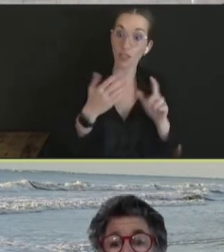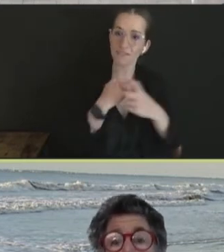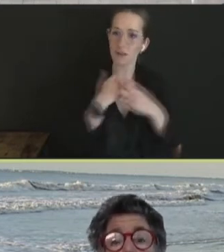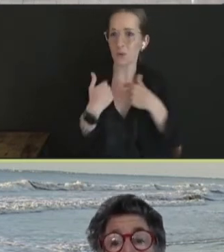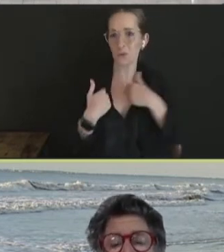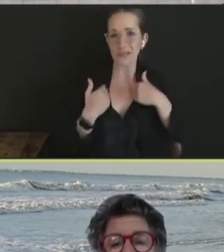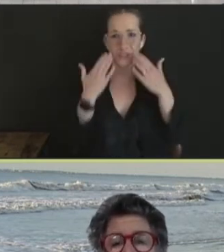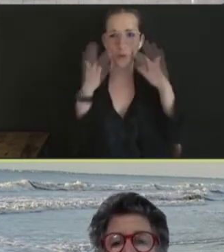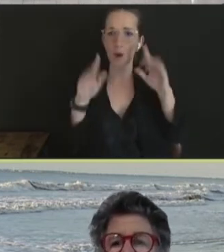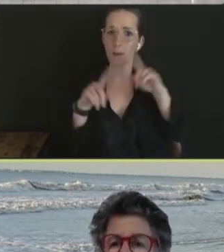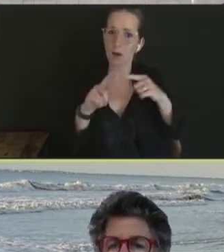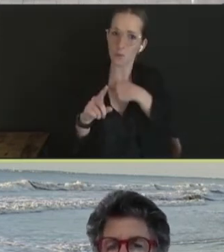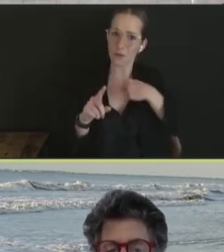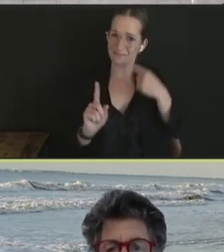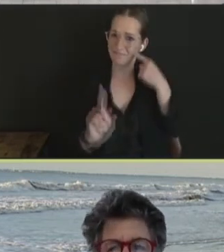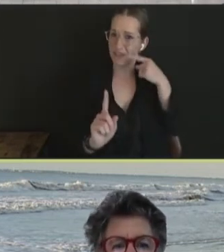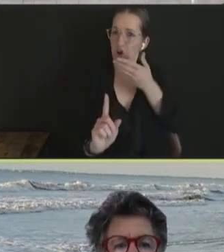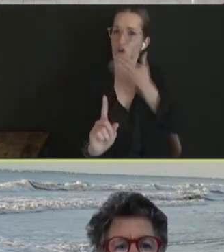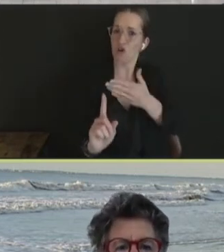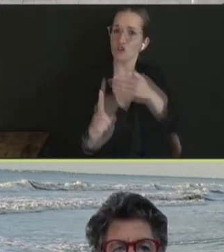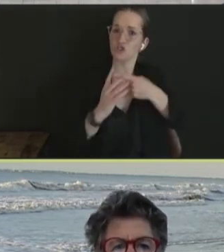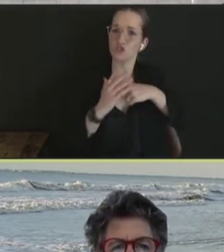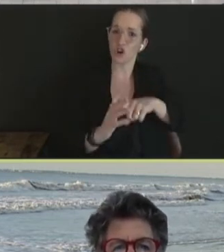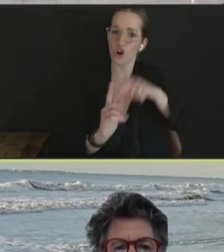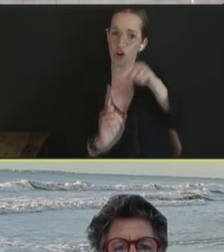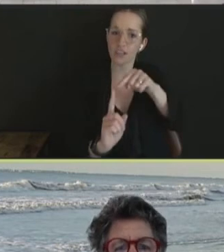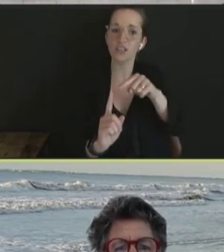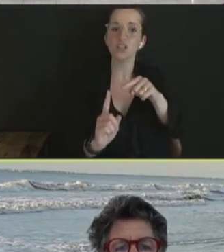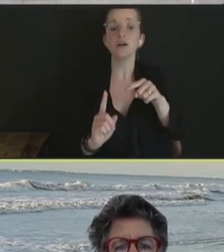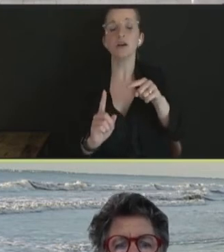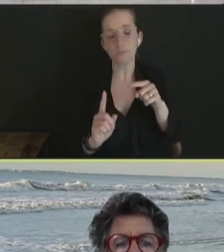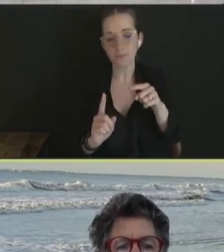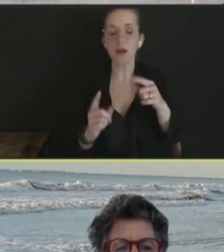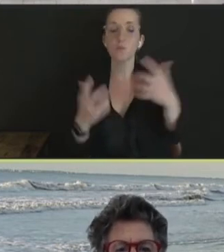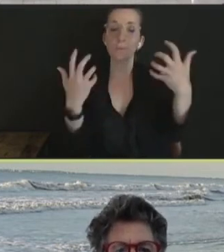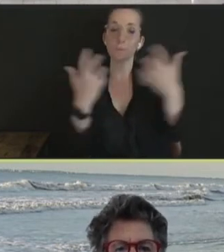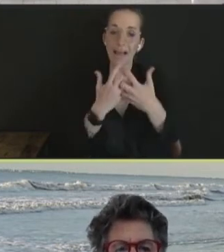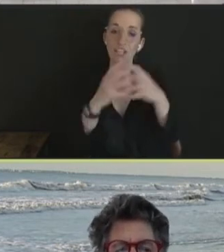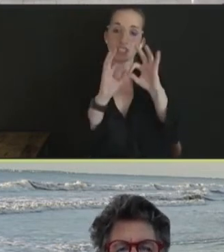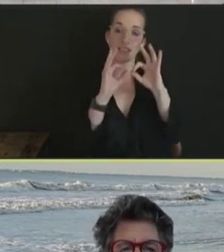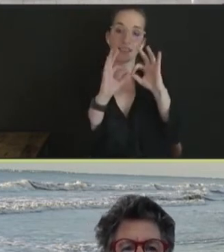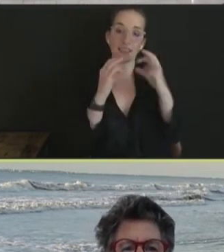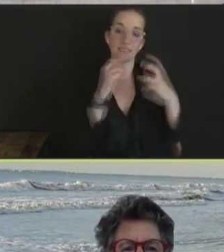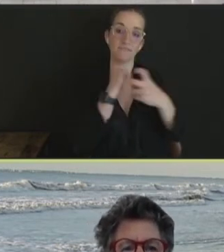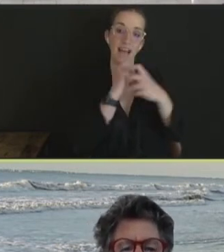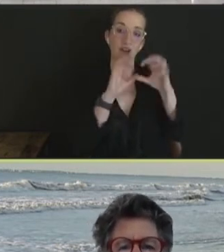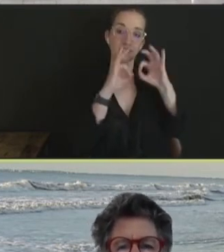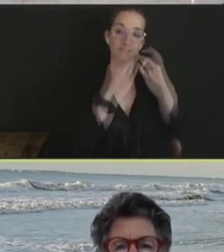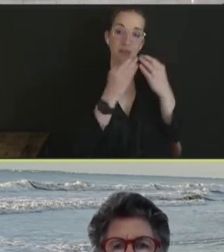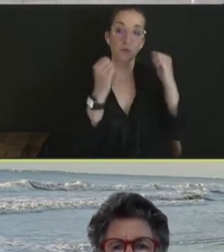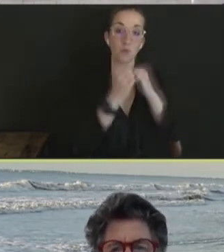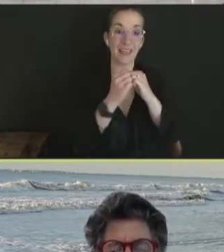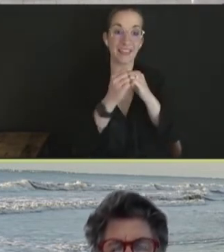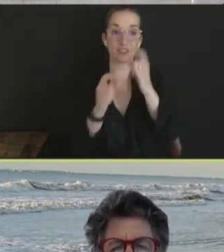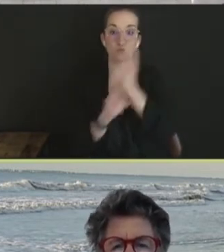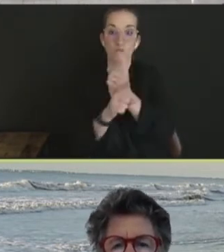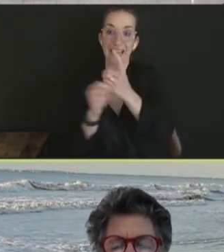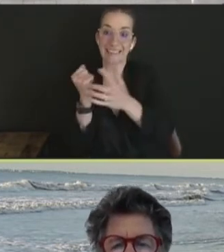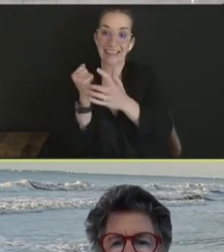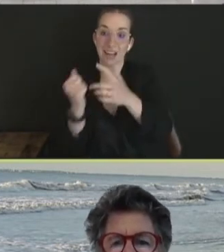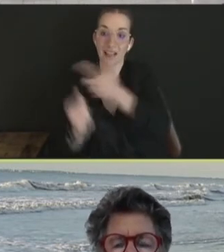virus families, but matching the virus family with the right technology is going to be really, really important to ultimately to get to these